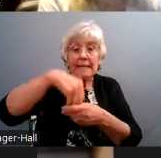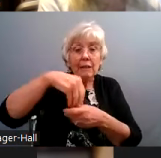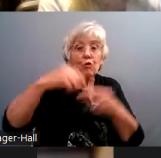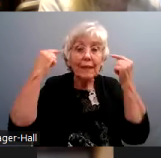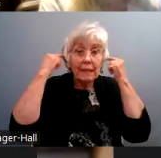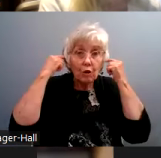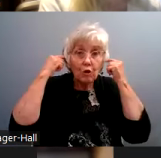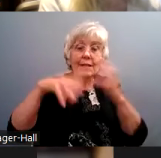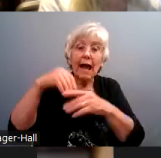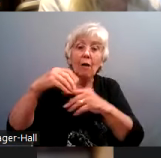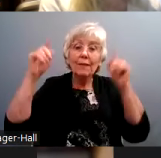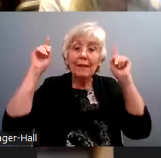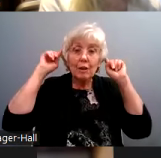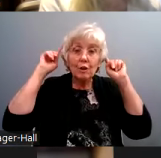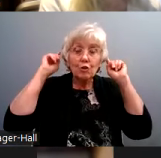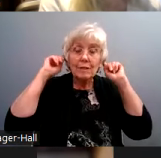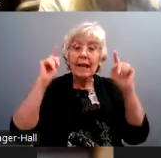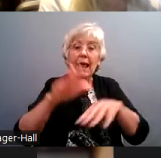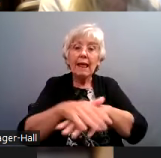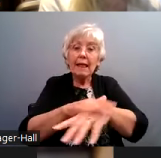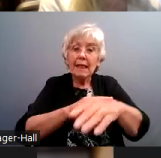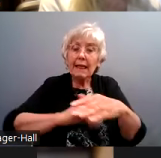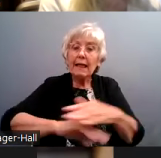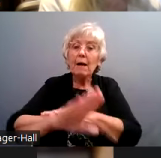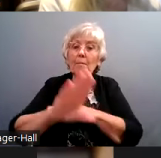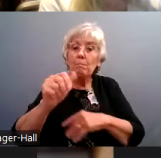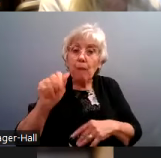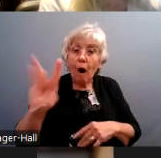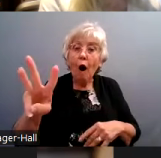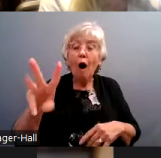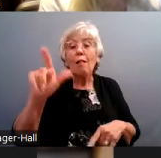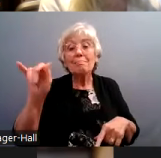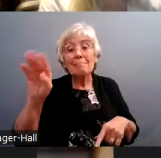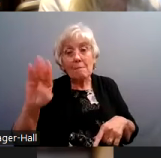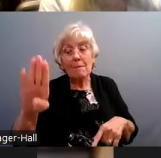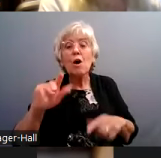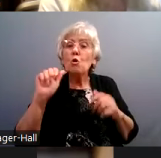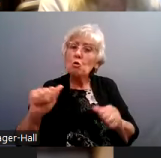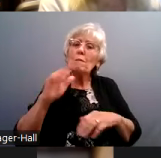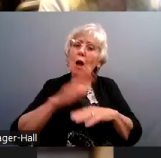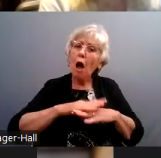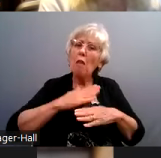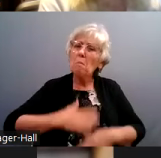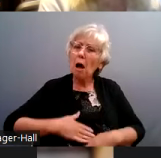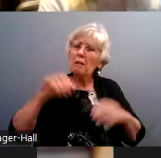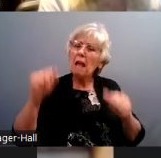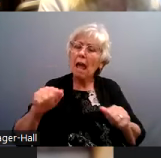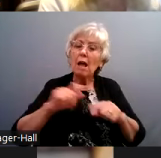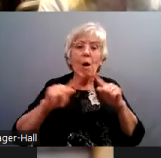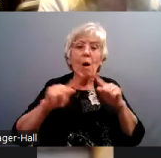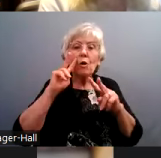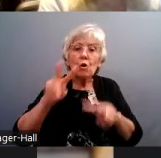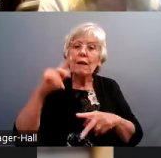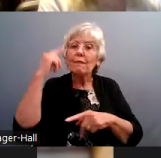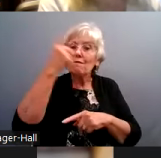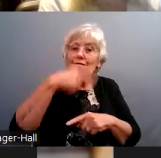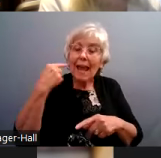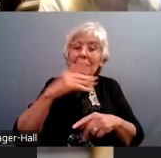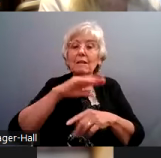limbs, and paws most of the time. It can be on the body as well, but we're going to want to look at the face and all the extremities